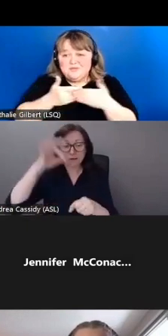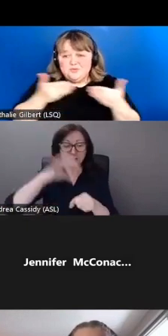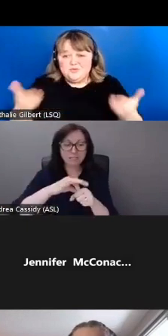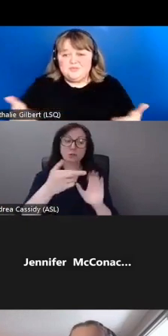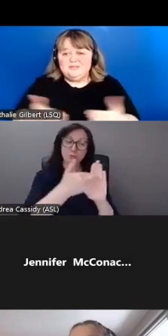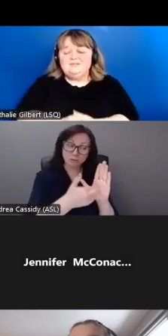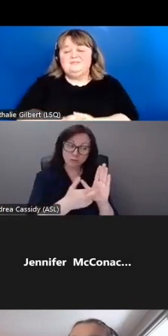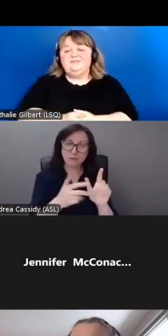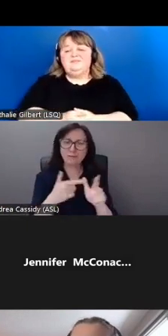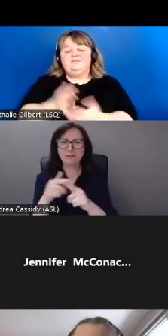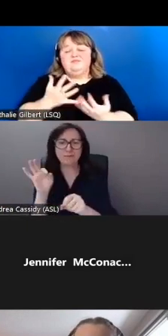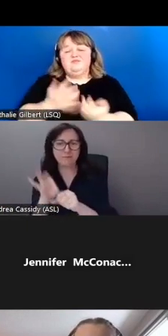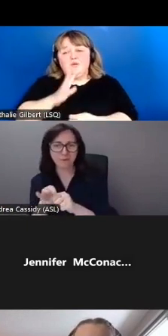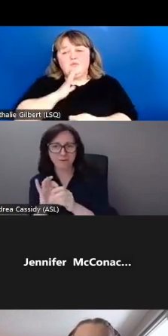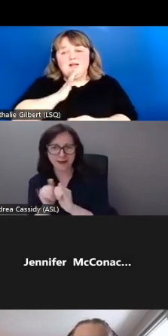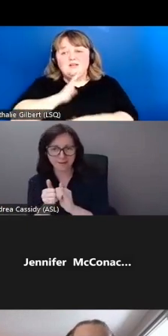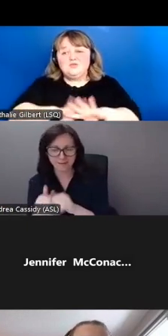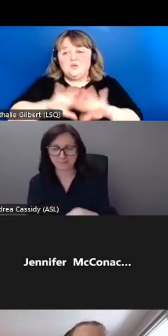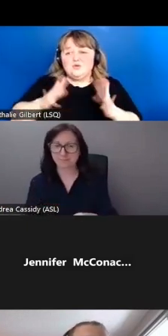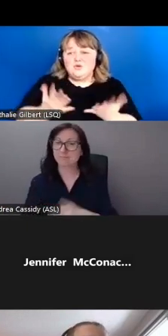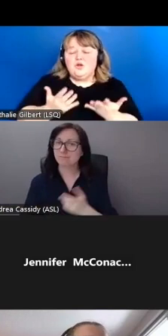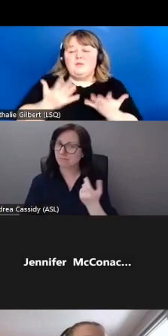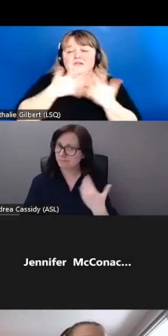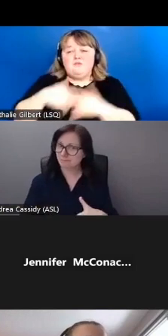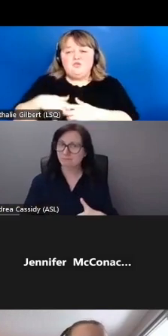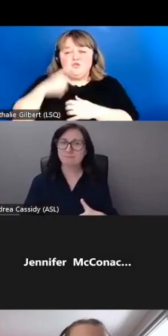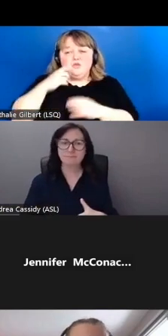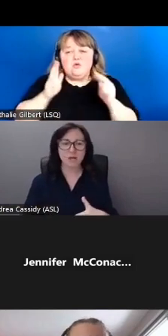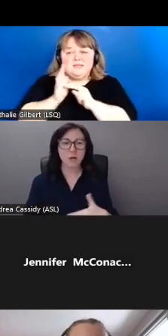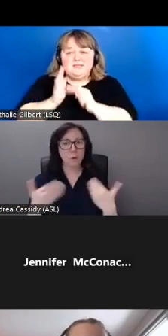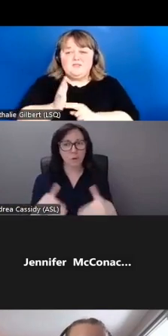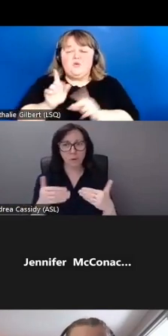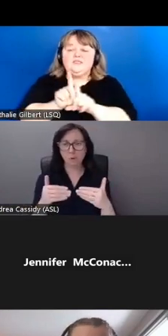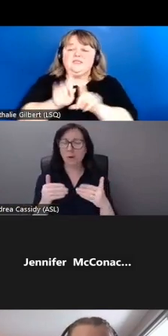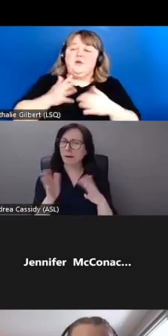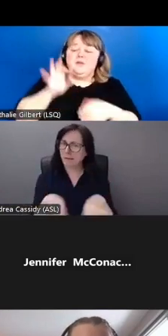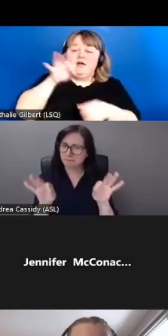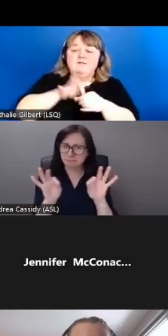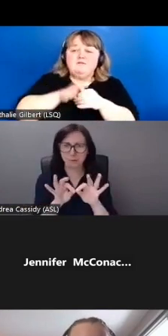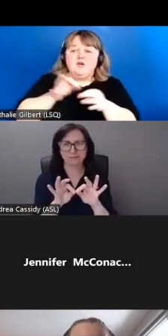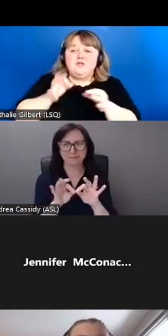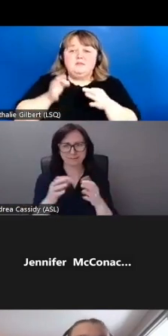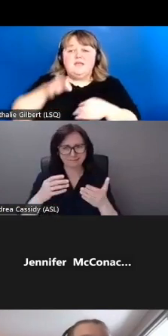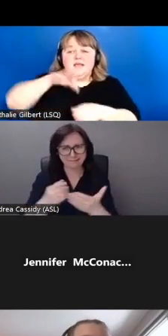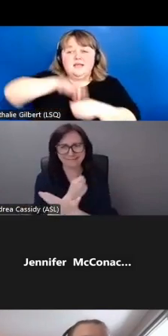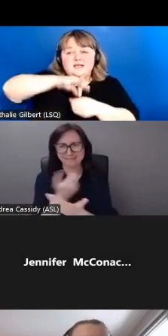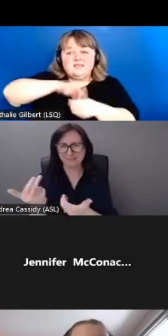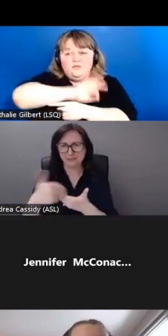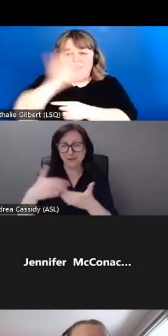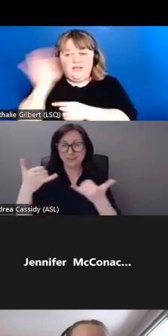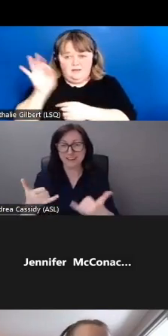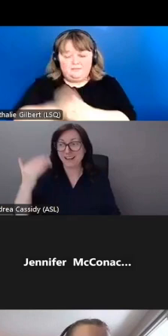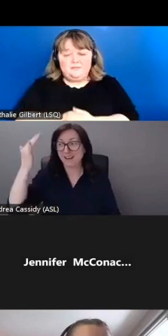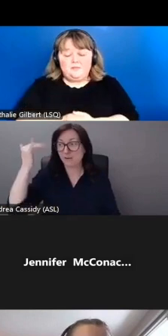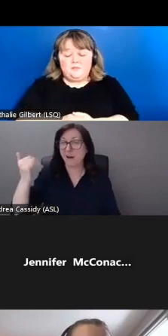election. And I will say that the timing is especially relevant because an election has